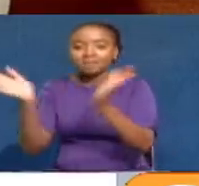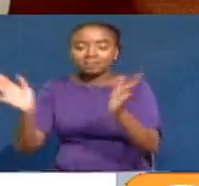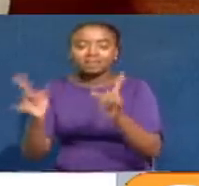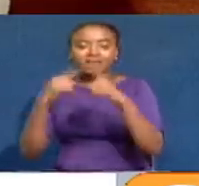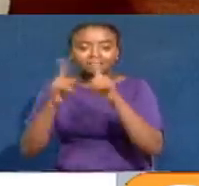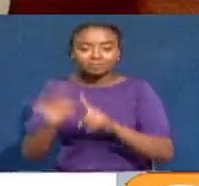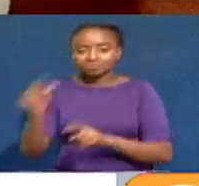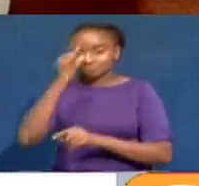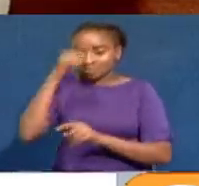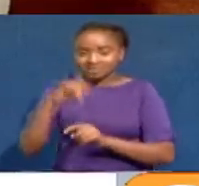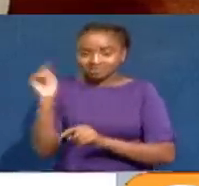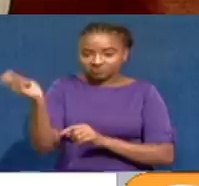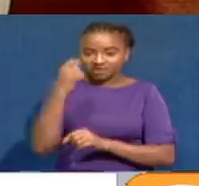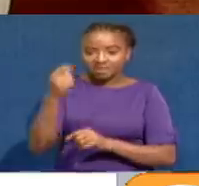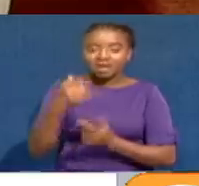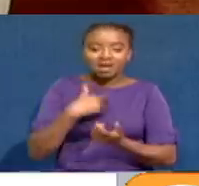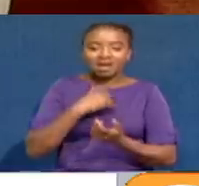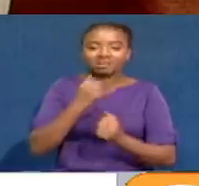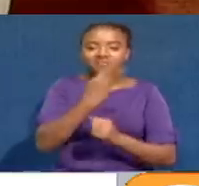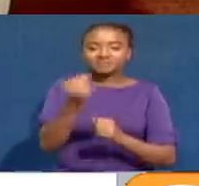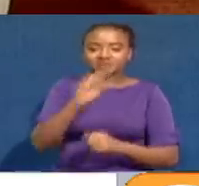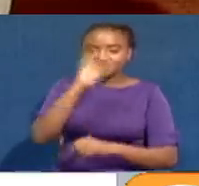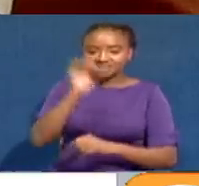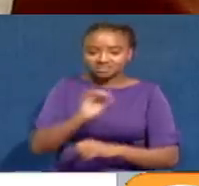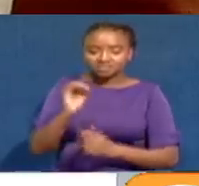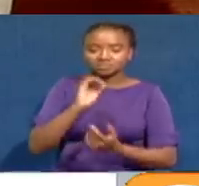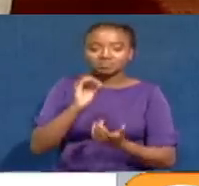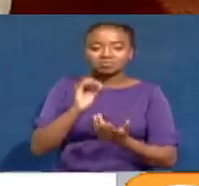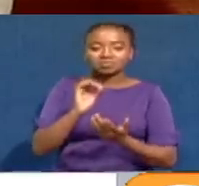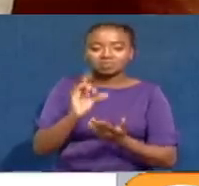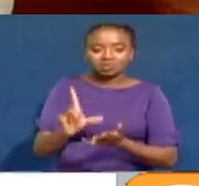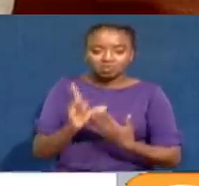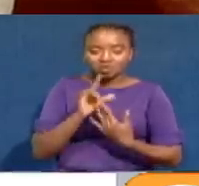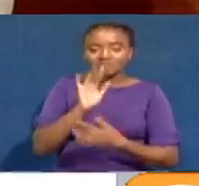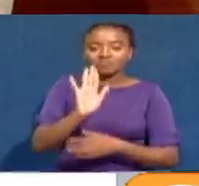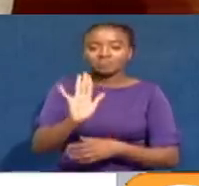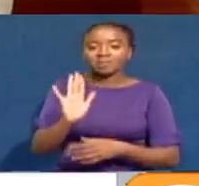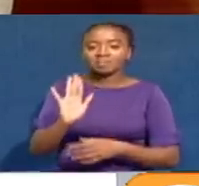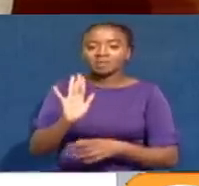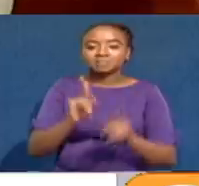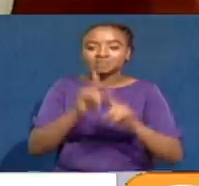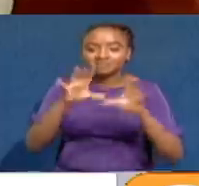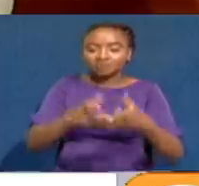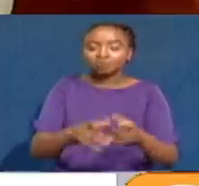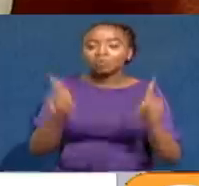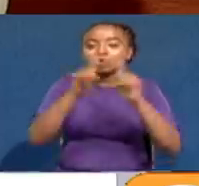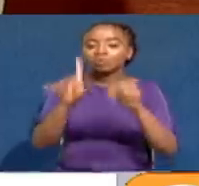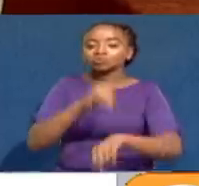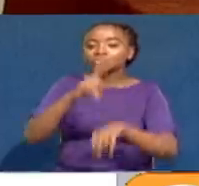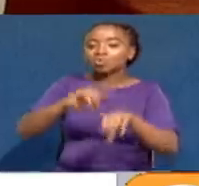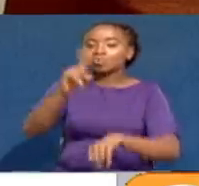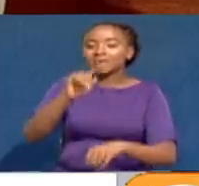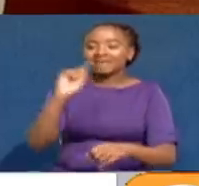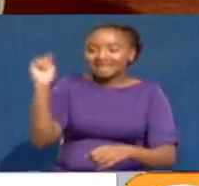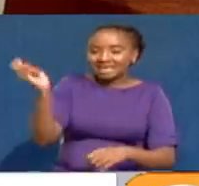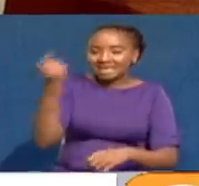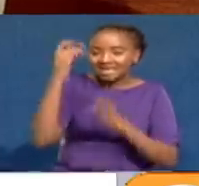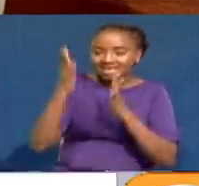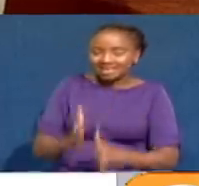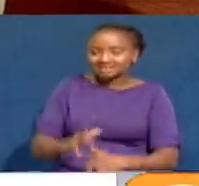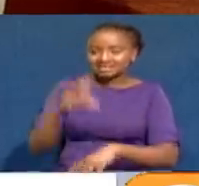of Kenya owns 35% of Safaricom. When Kenyans Fuliza and when Kenyans Mswari, is